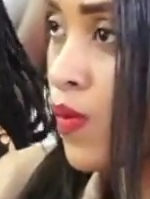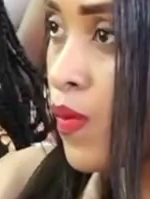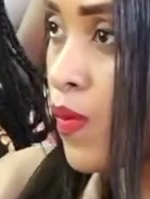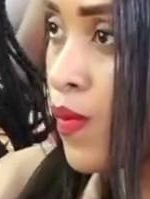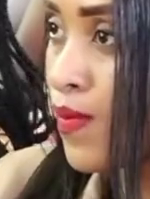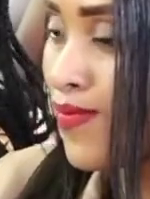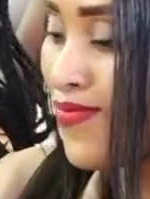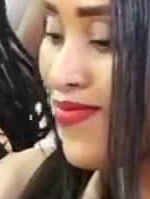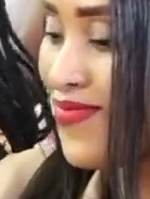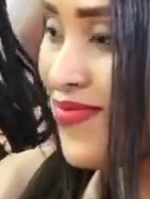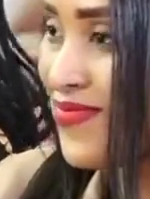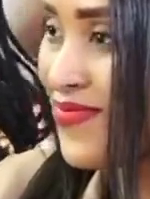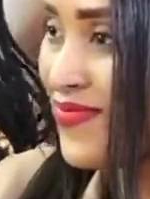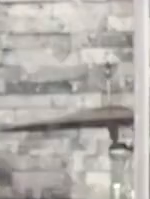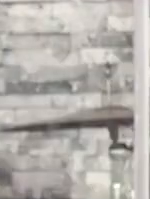Amekasirika.